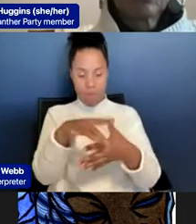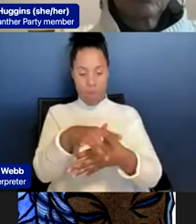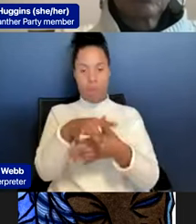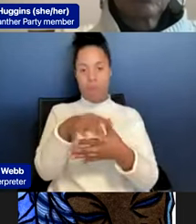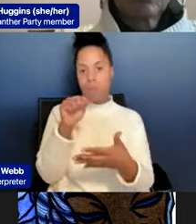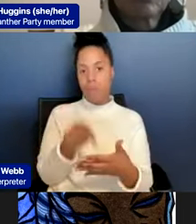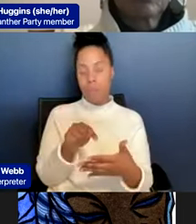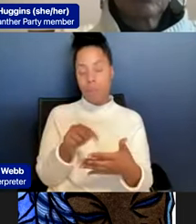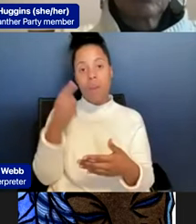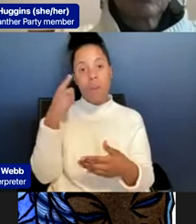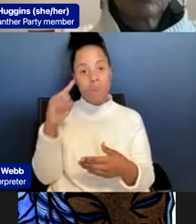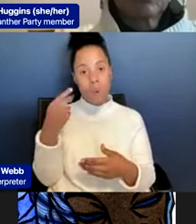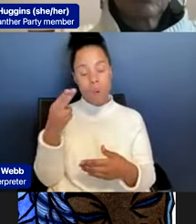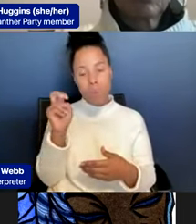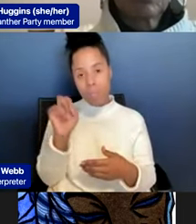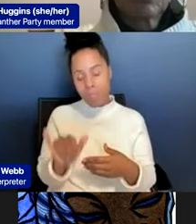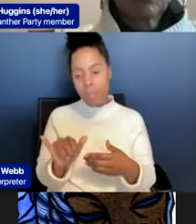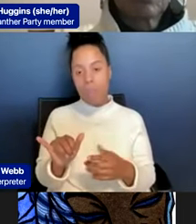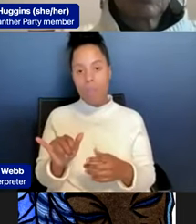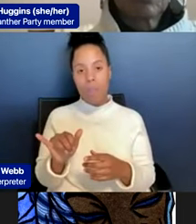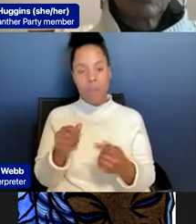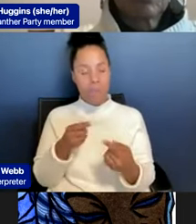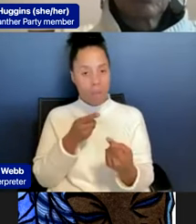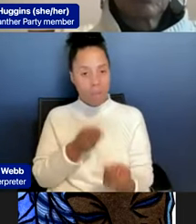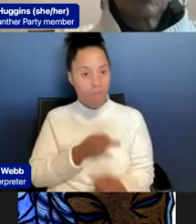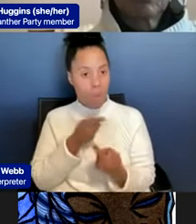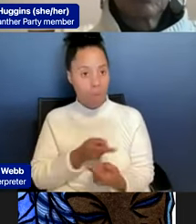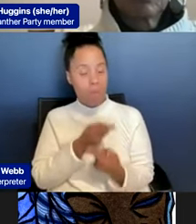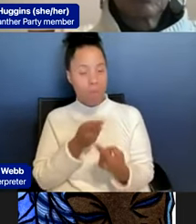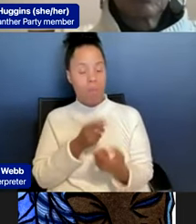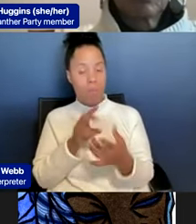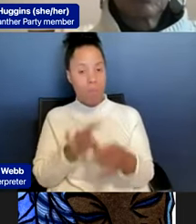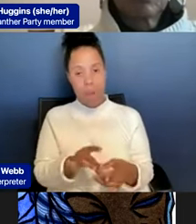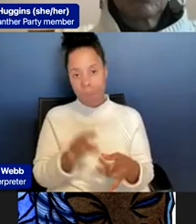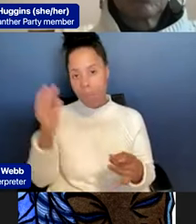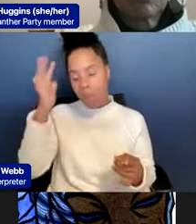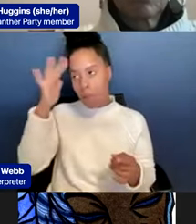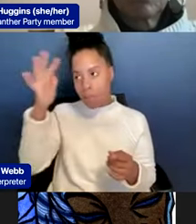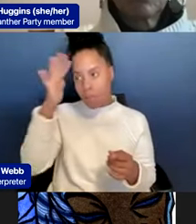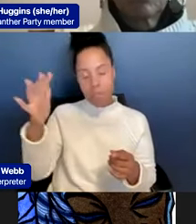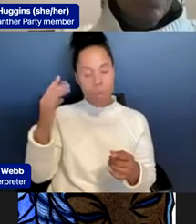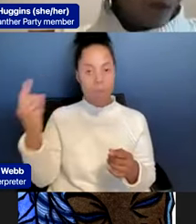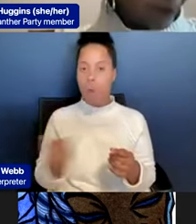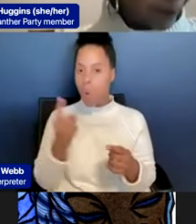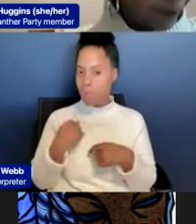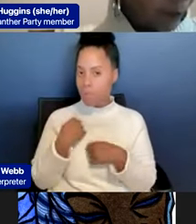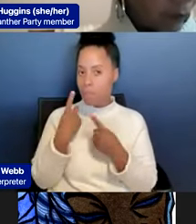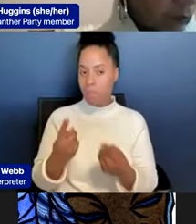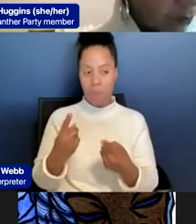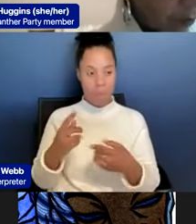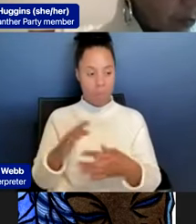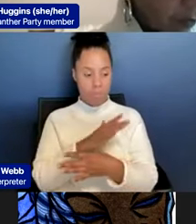Huey, the struggle around philosophy was always between theory and